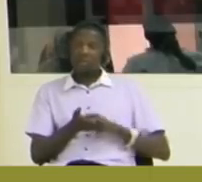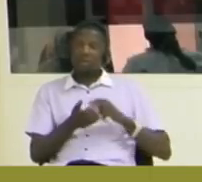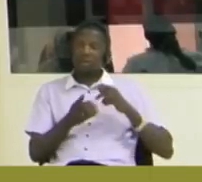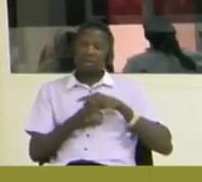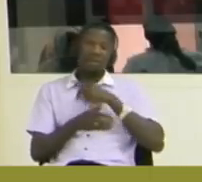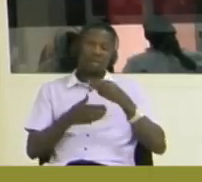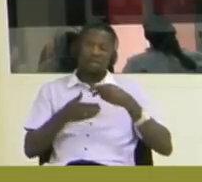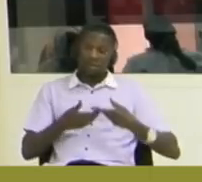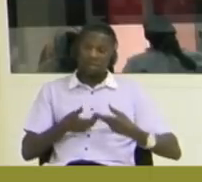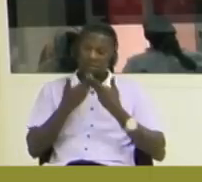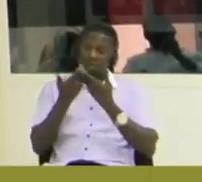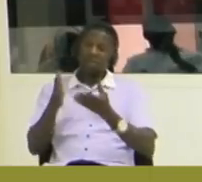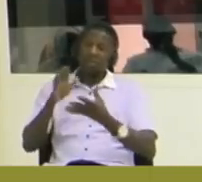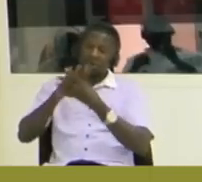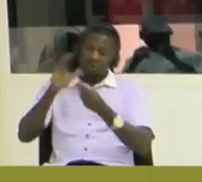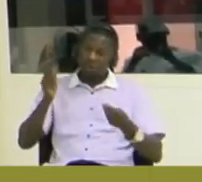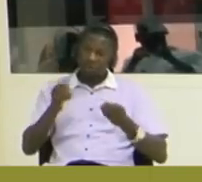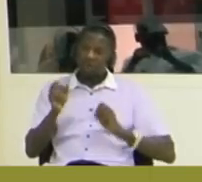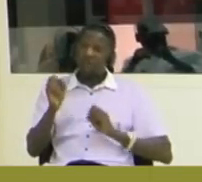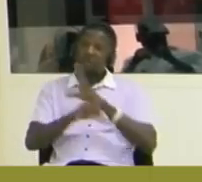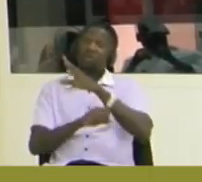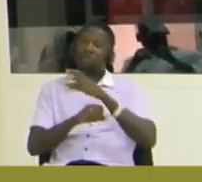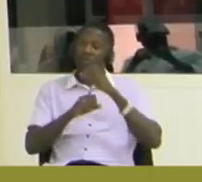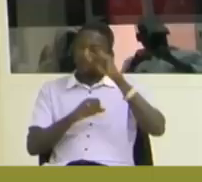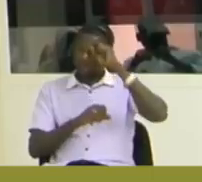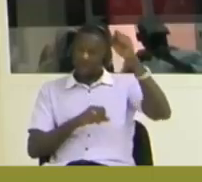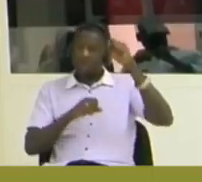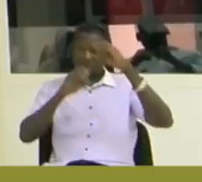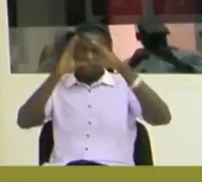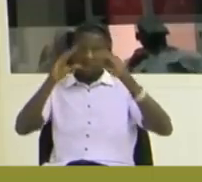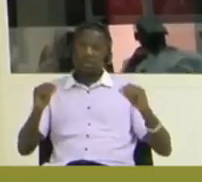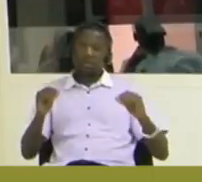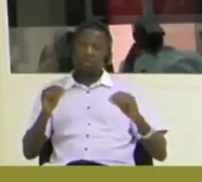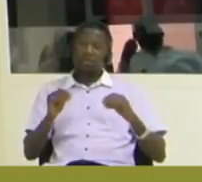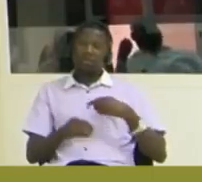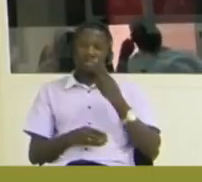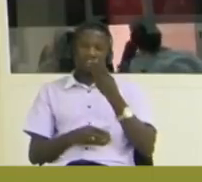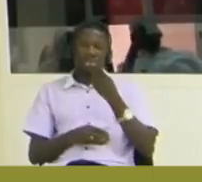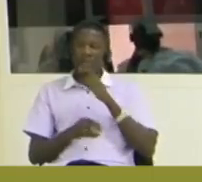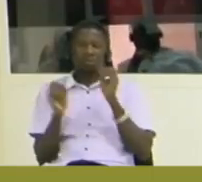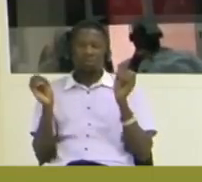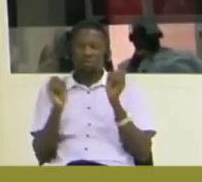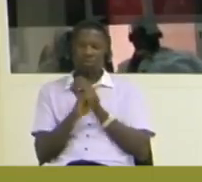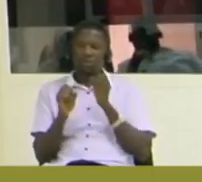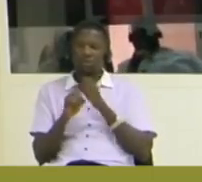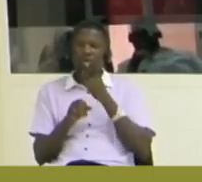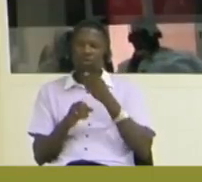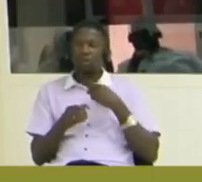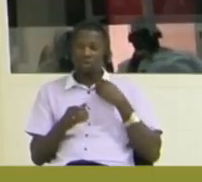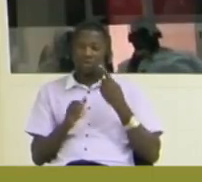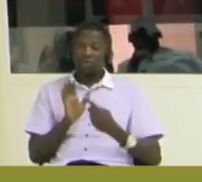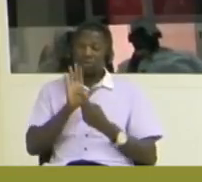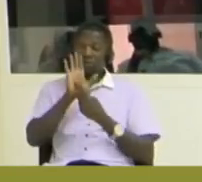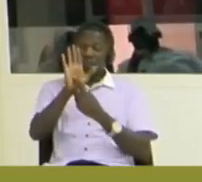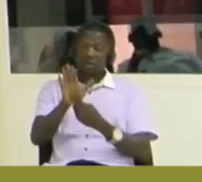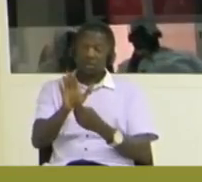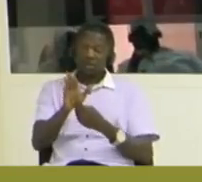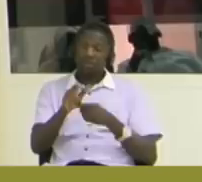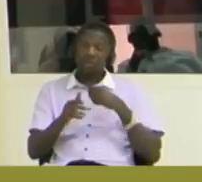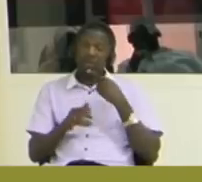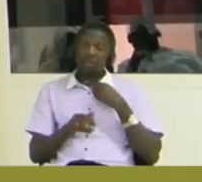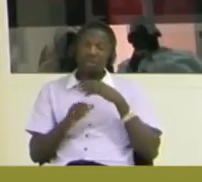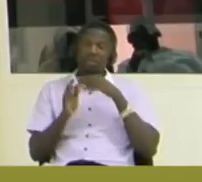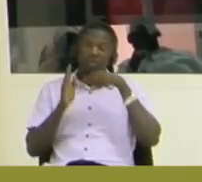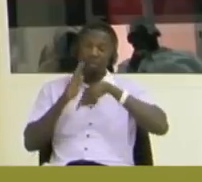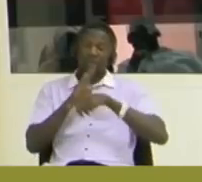then copies are sent to State House. You see, there is nothing that would have appeared in the budget